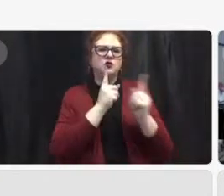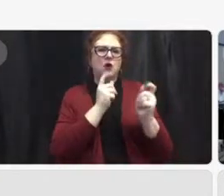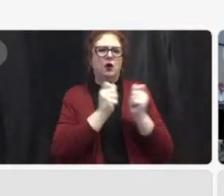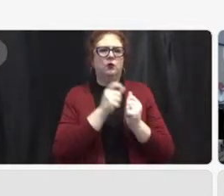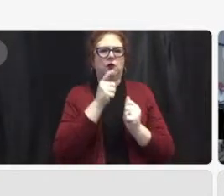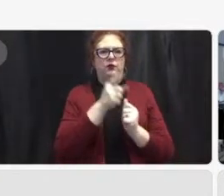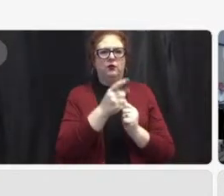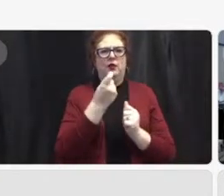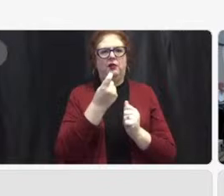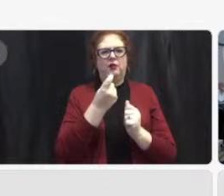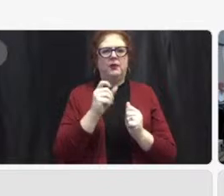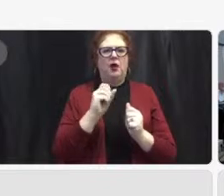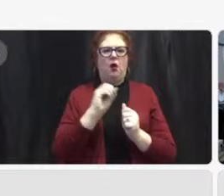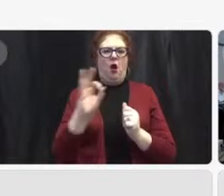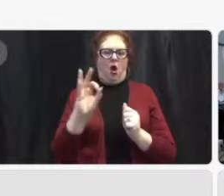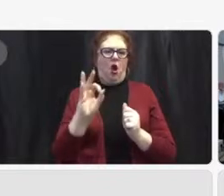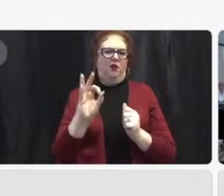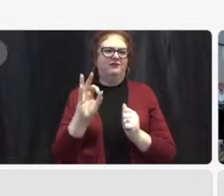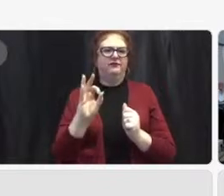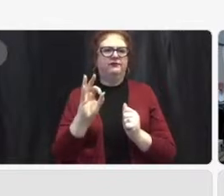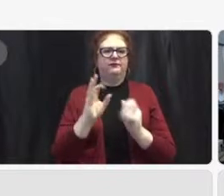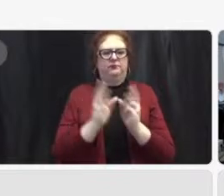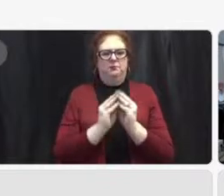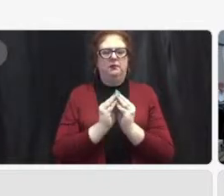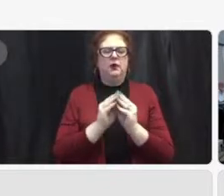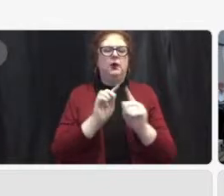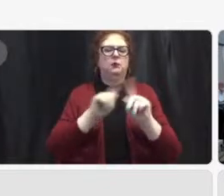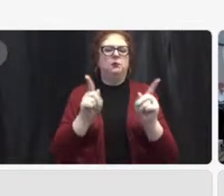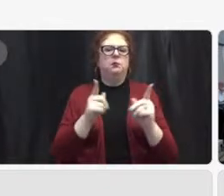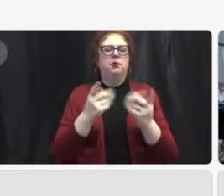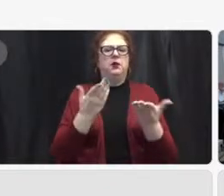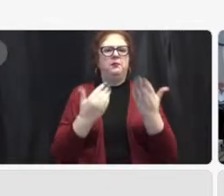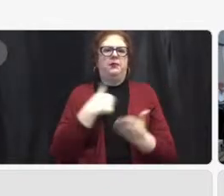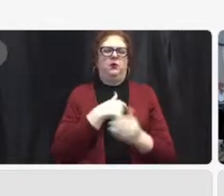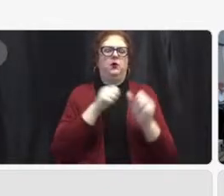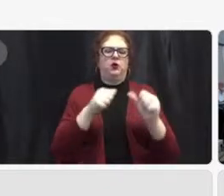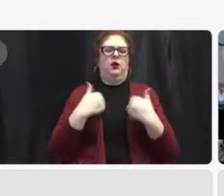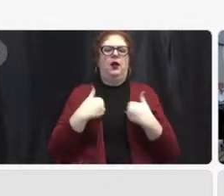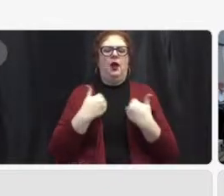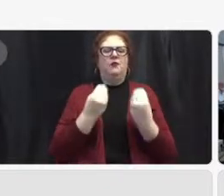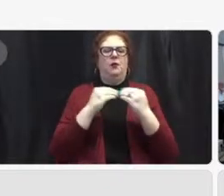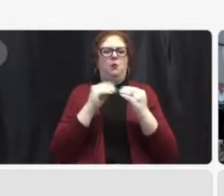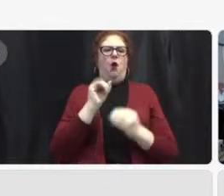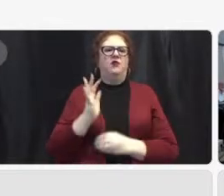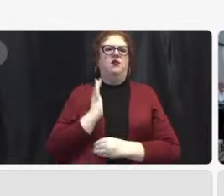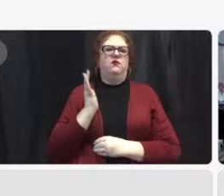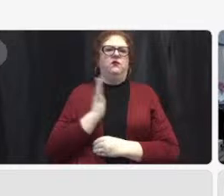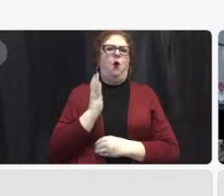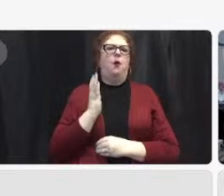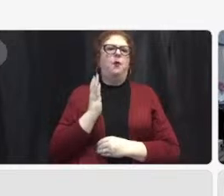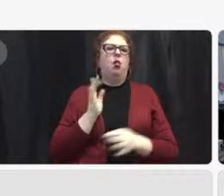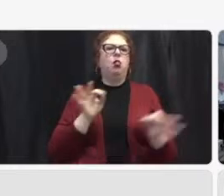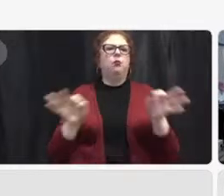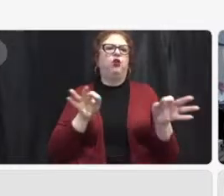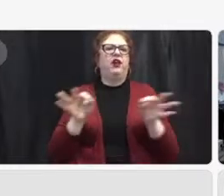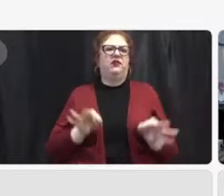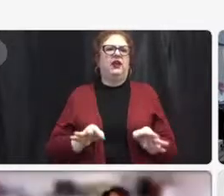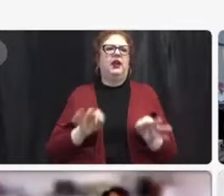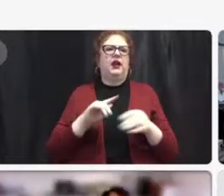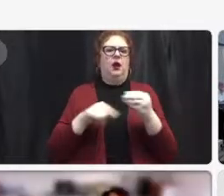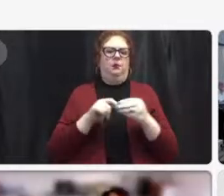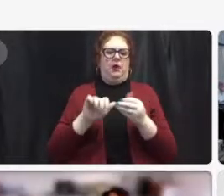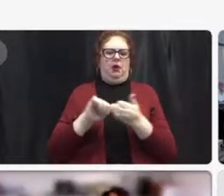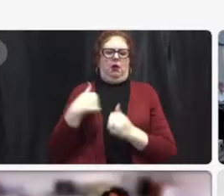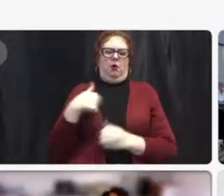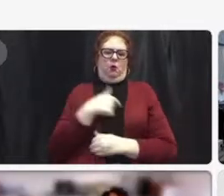would like, if not a formal briefing, it'd be nice to know a little bit more about that and how we as planning commissioners can get more